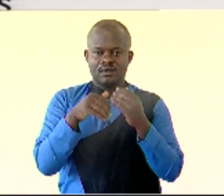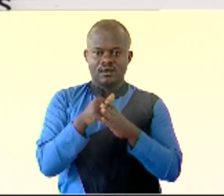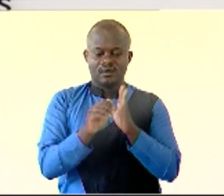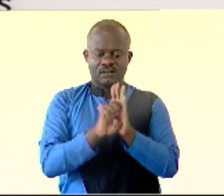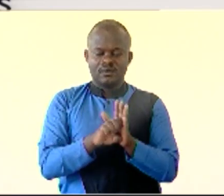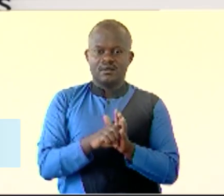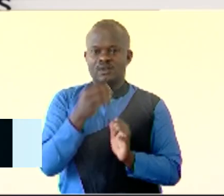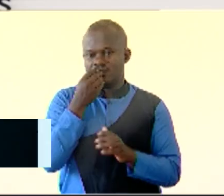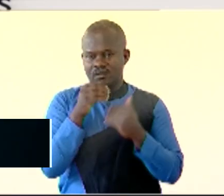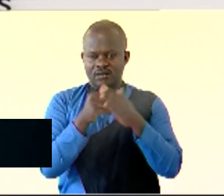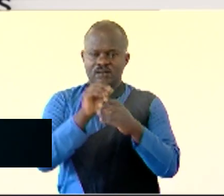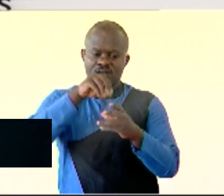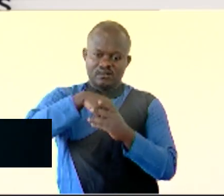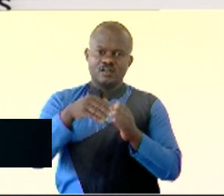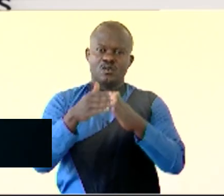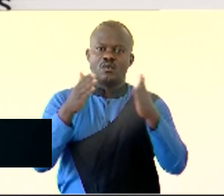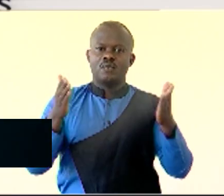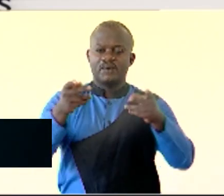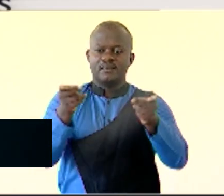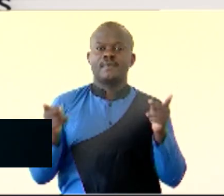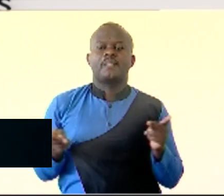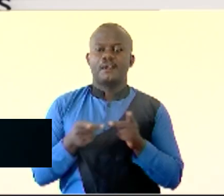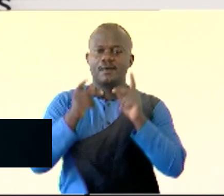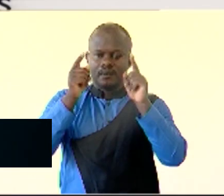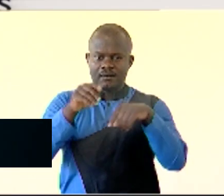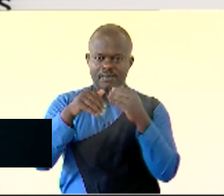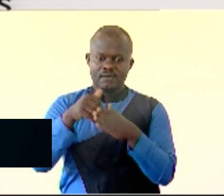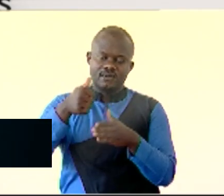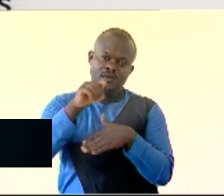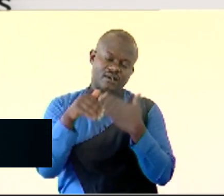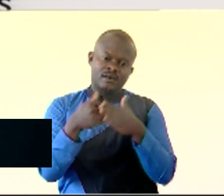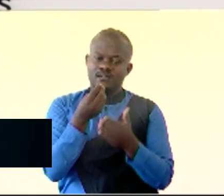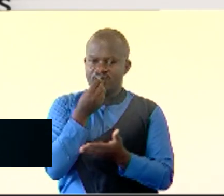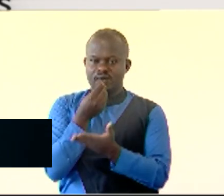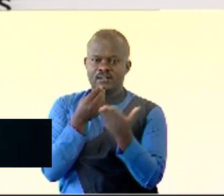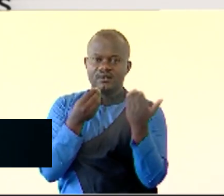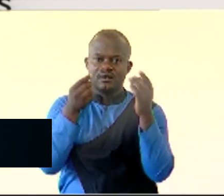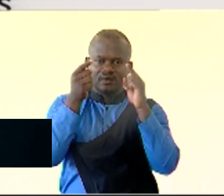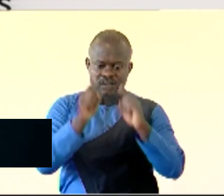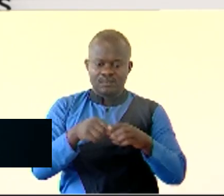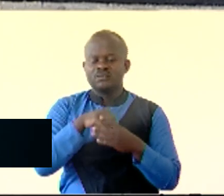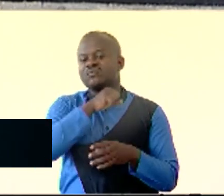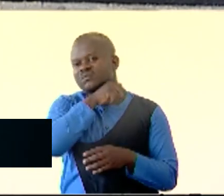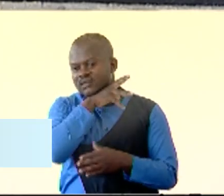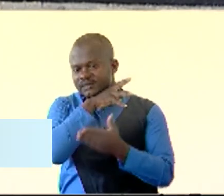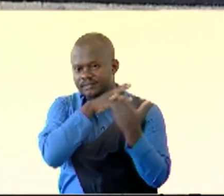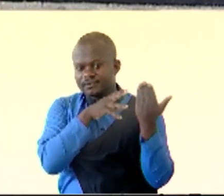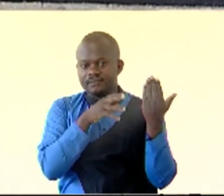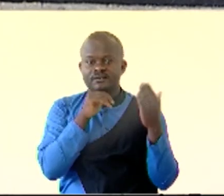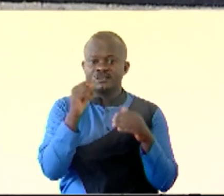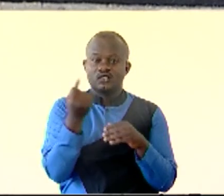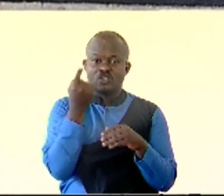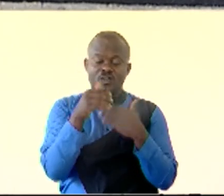is exposed in an open space. Flies can come and visit them, and the food becomes contaminated. Not only